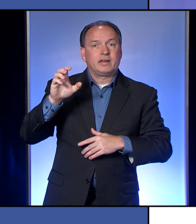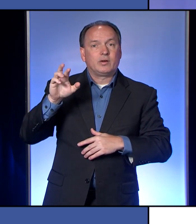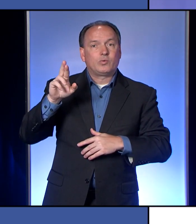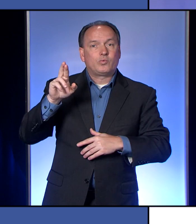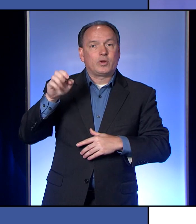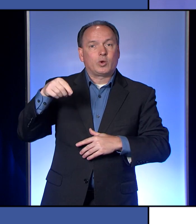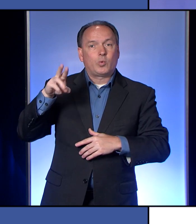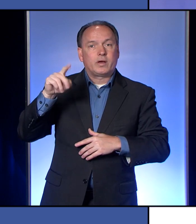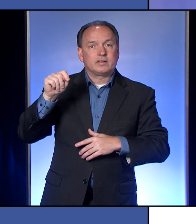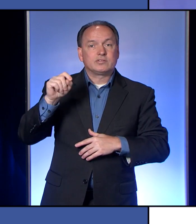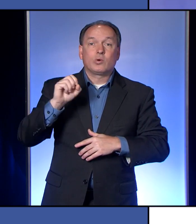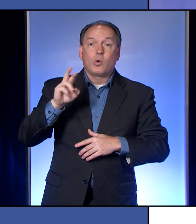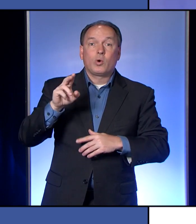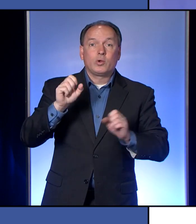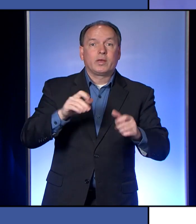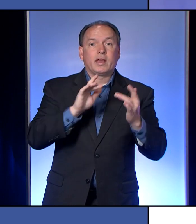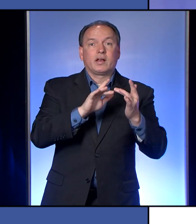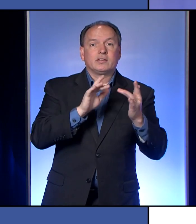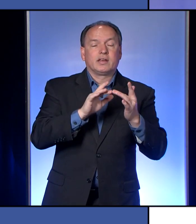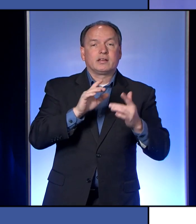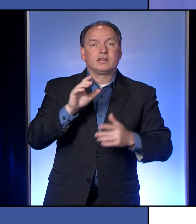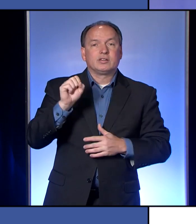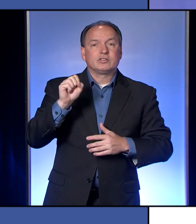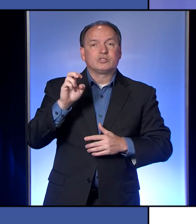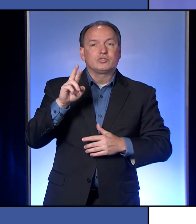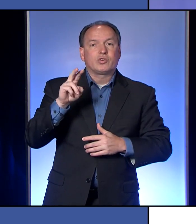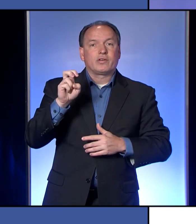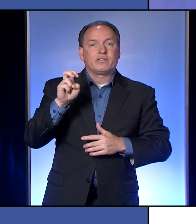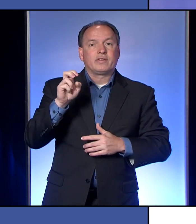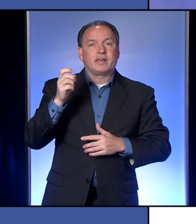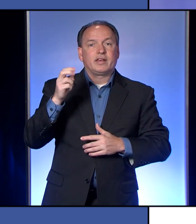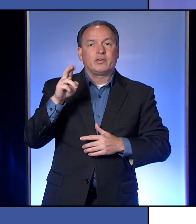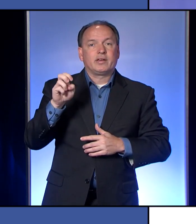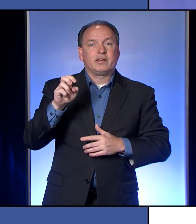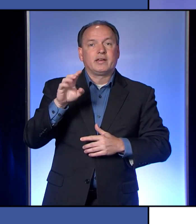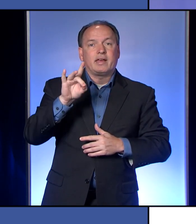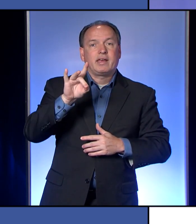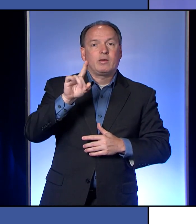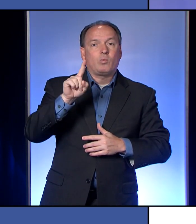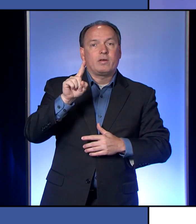bit.ly/mask-erie-request, or you can contact Serve Erie at